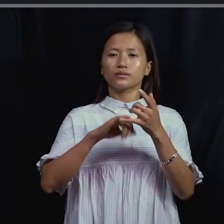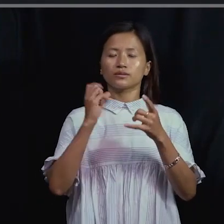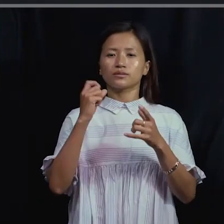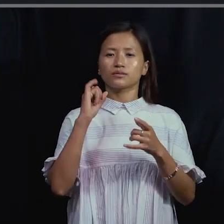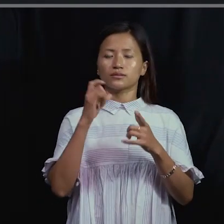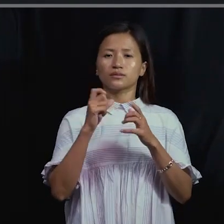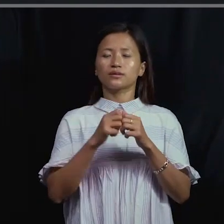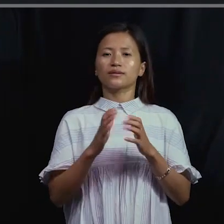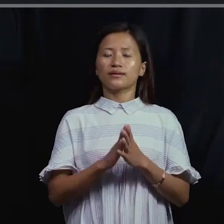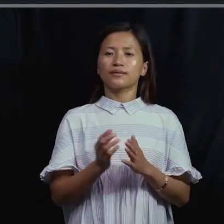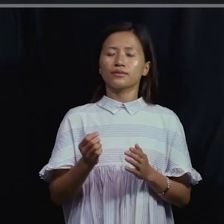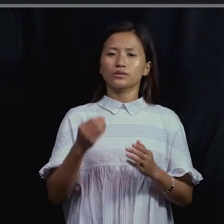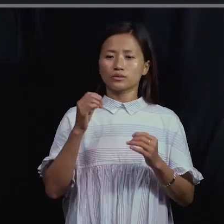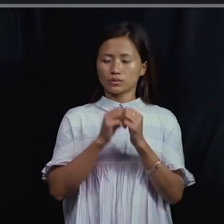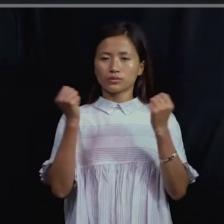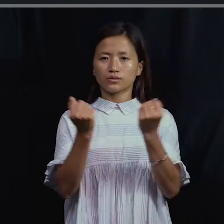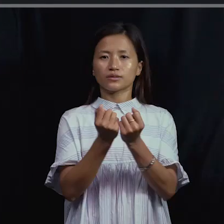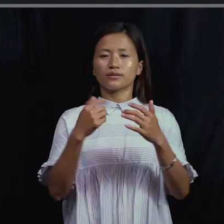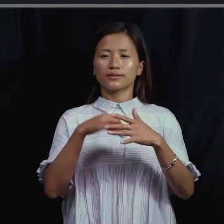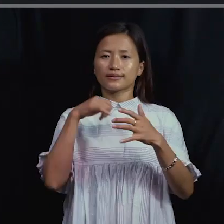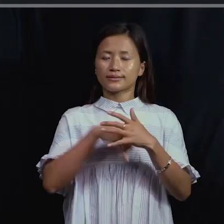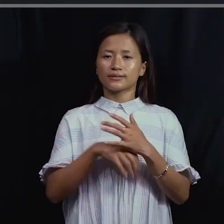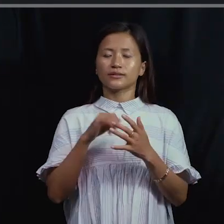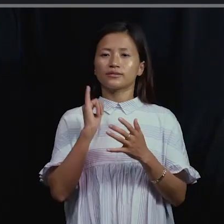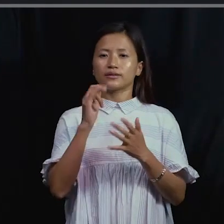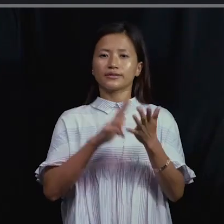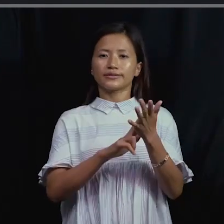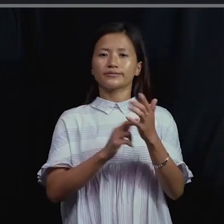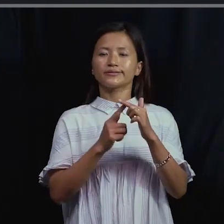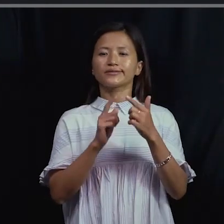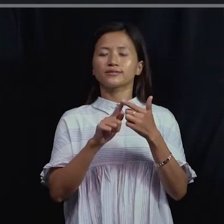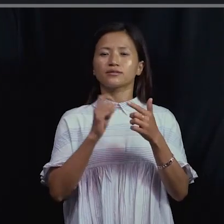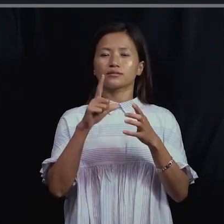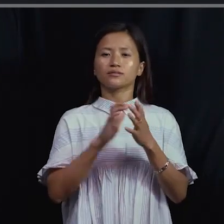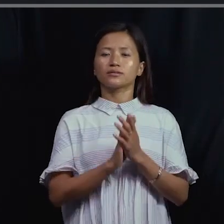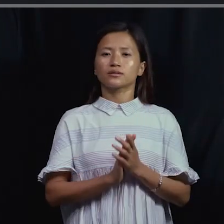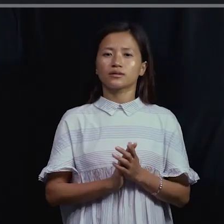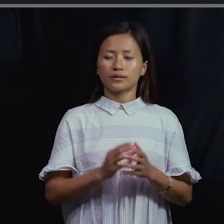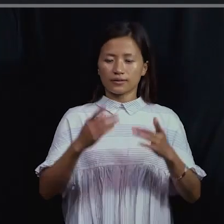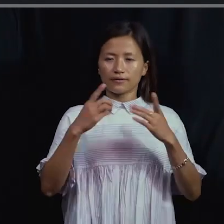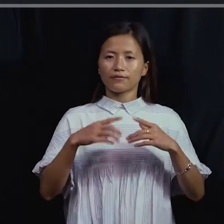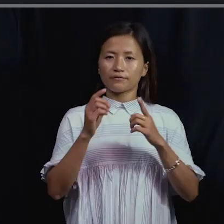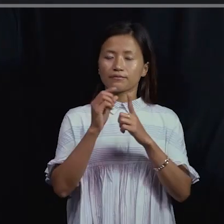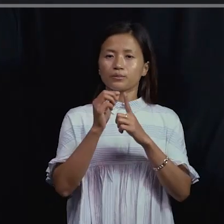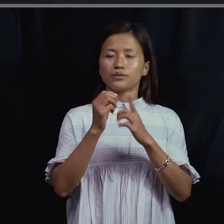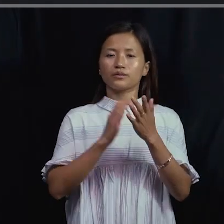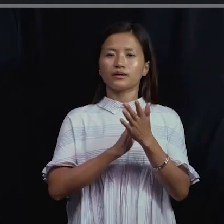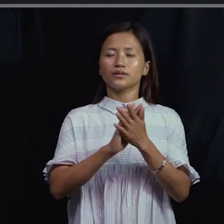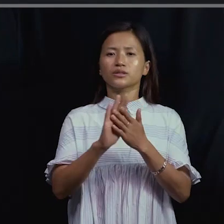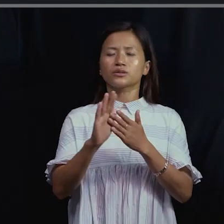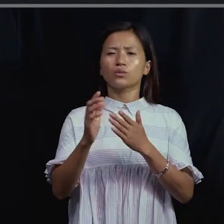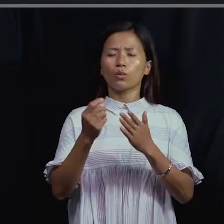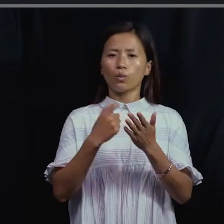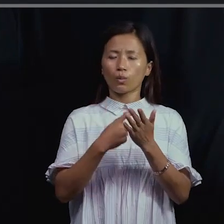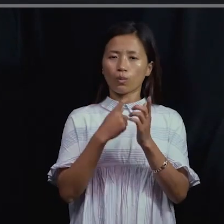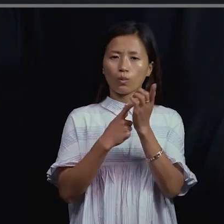and intellectual development of the adolescent, okay? So the first one is physical development. So we all know